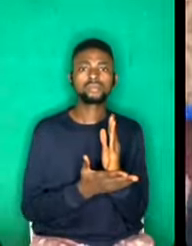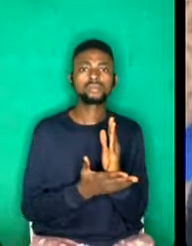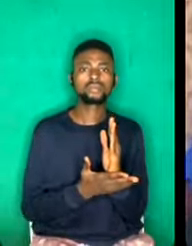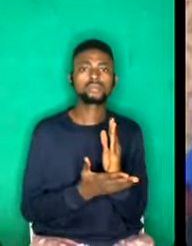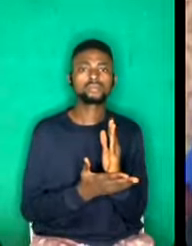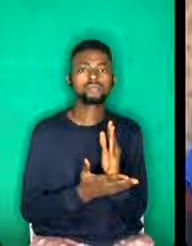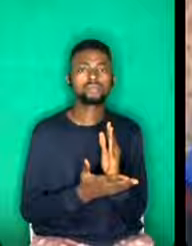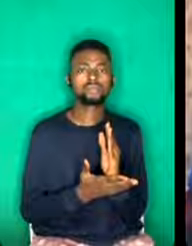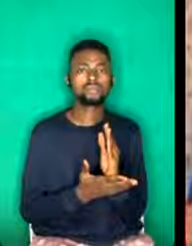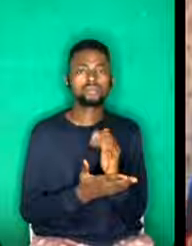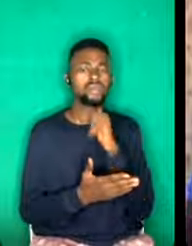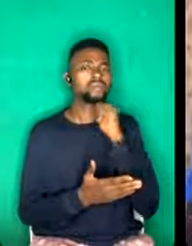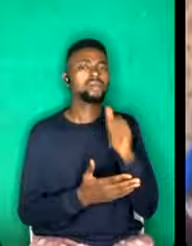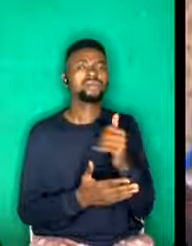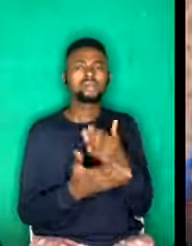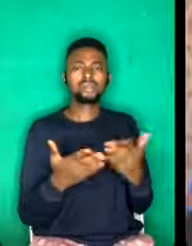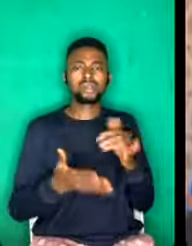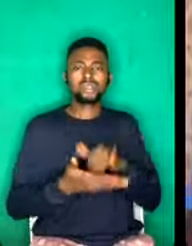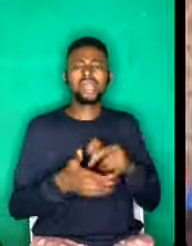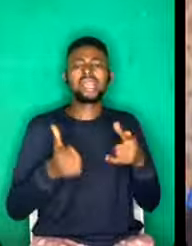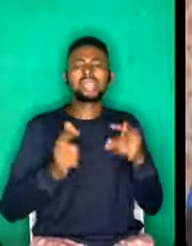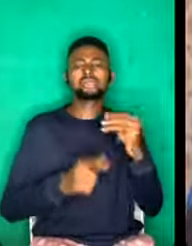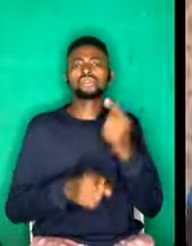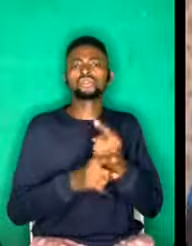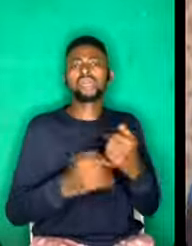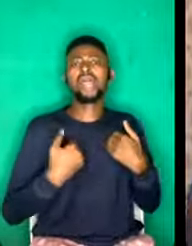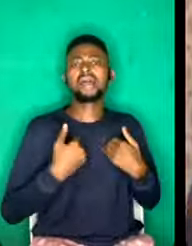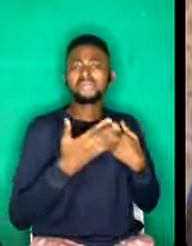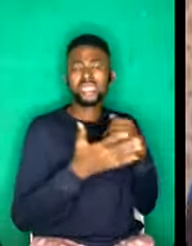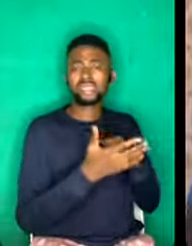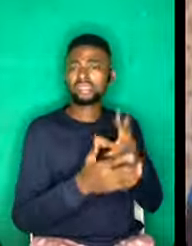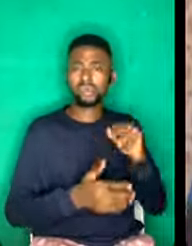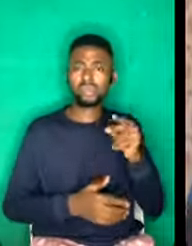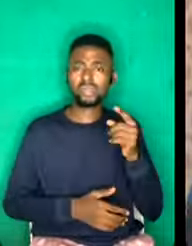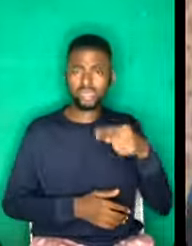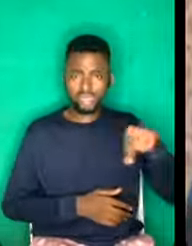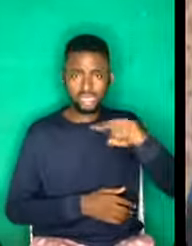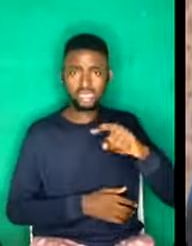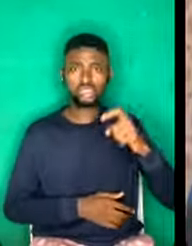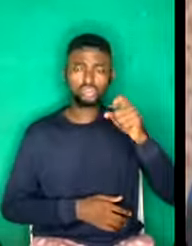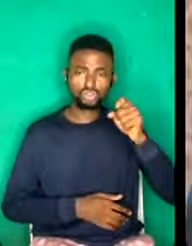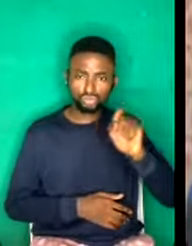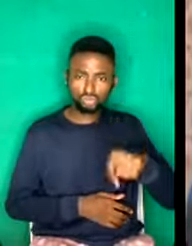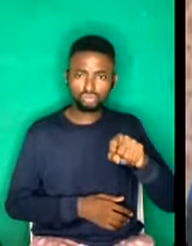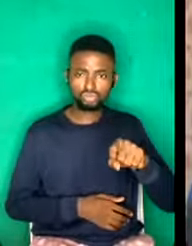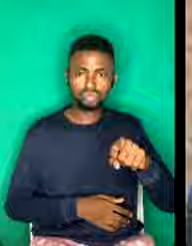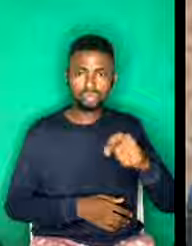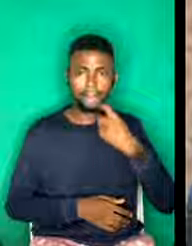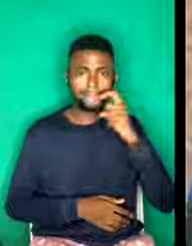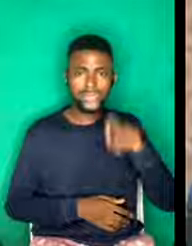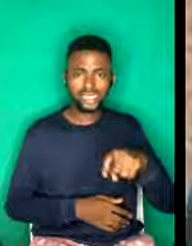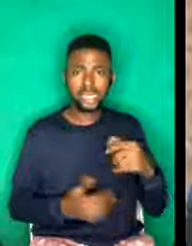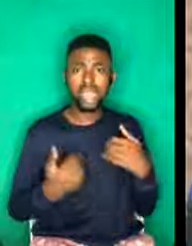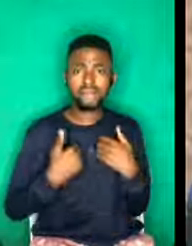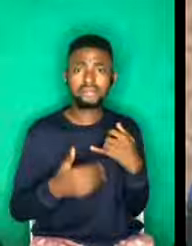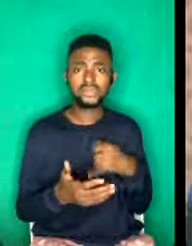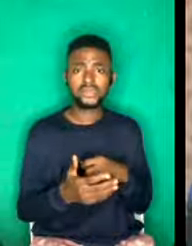Let's just let them have it. No, they should have it. It's a must. They have it.